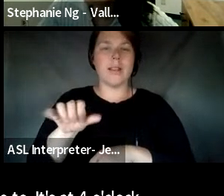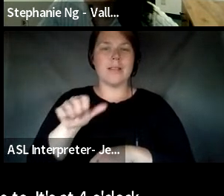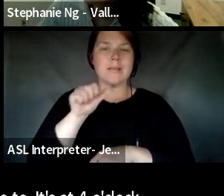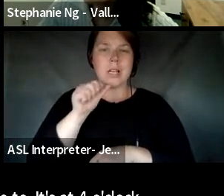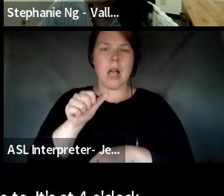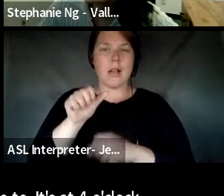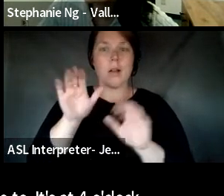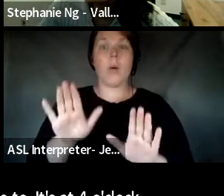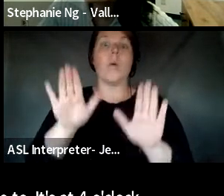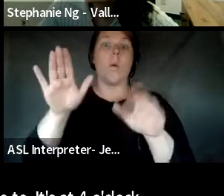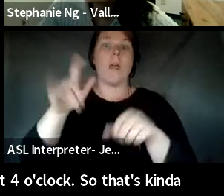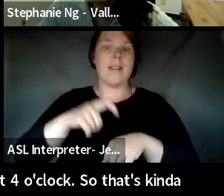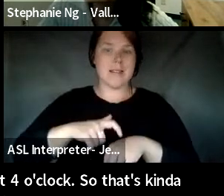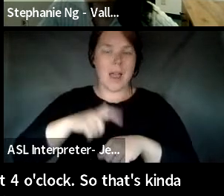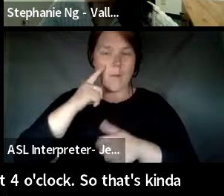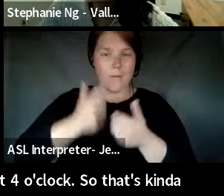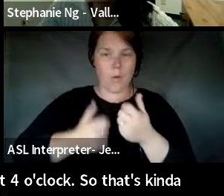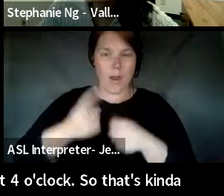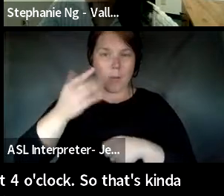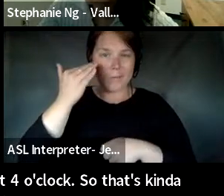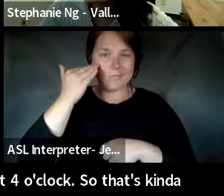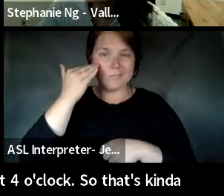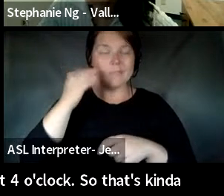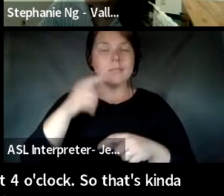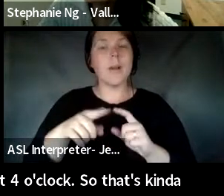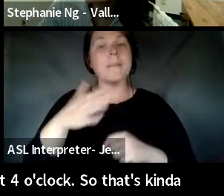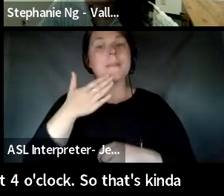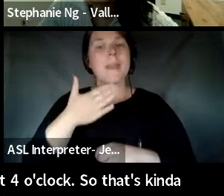a great time for everyone. Thank you.